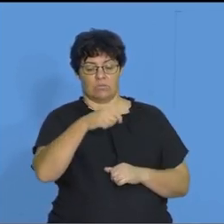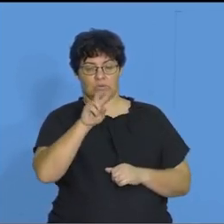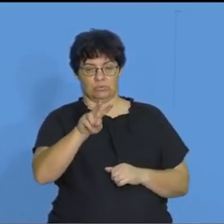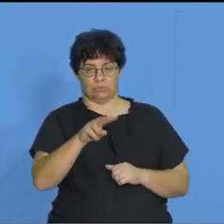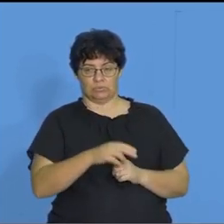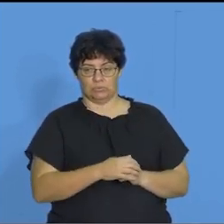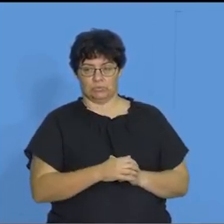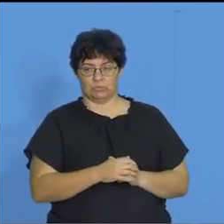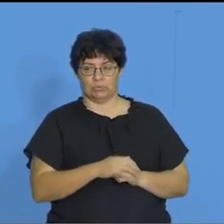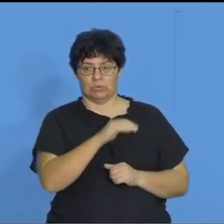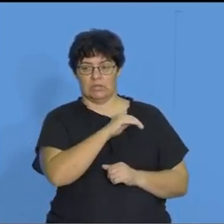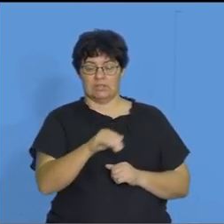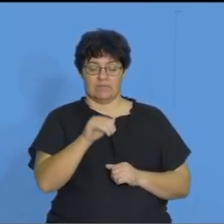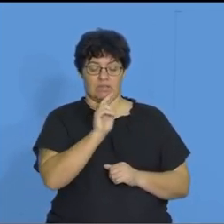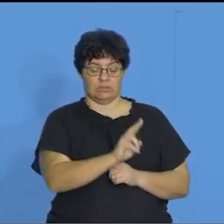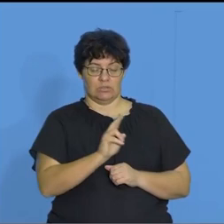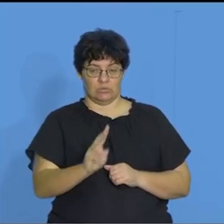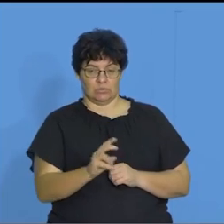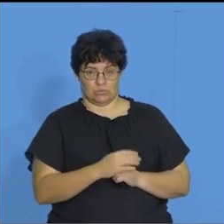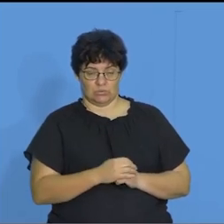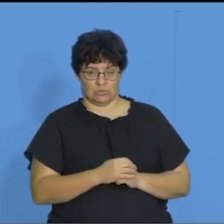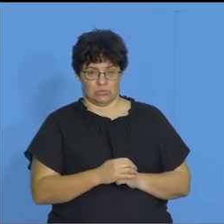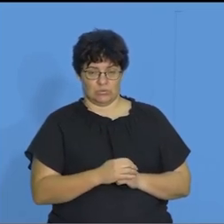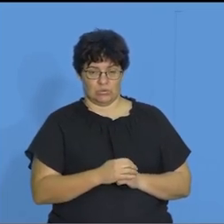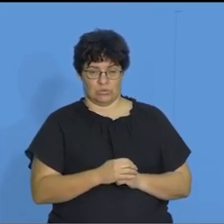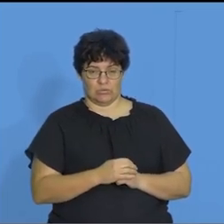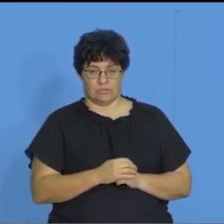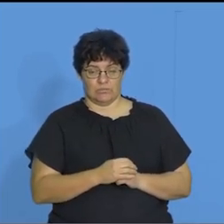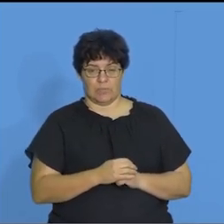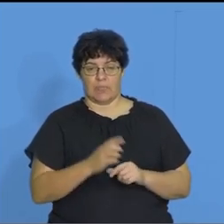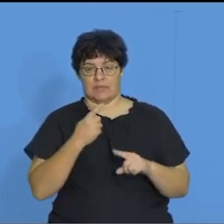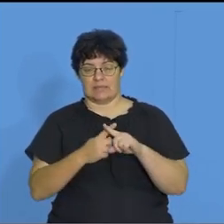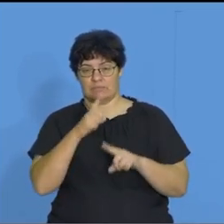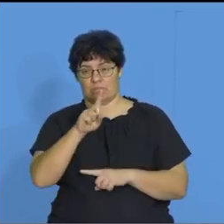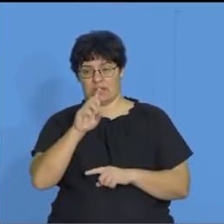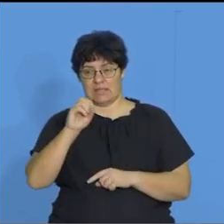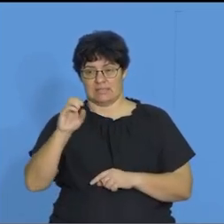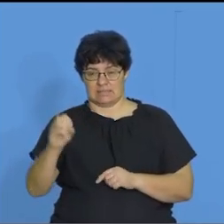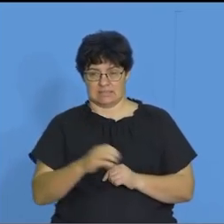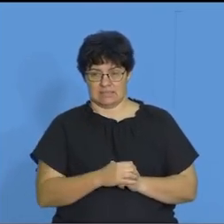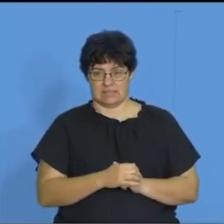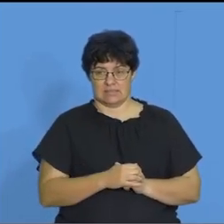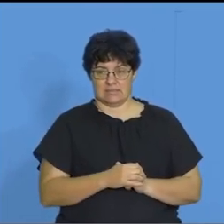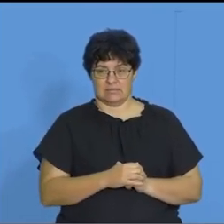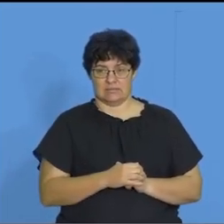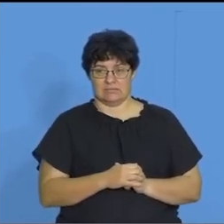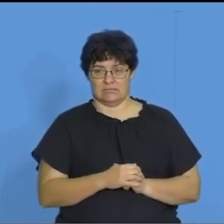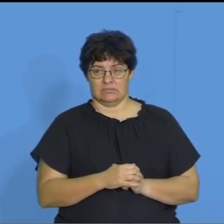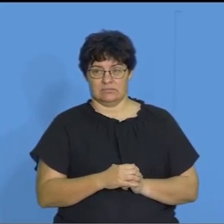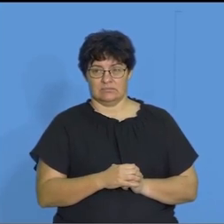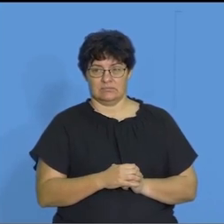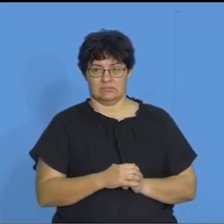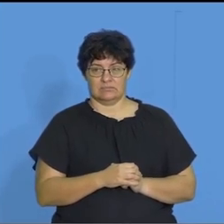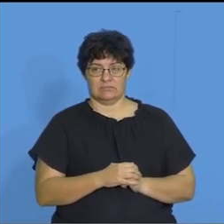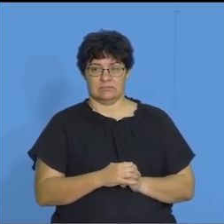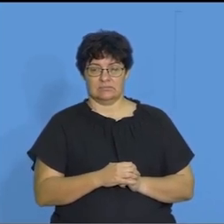do we have? We've got 18.2 divided by 22. We express that as a percentage